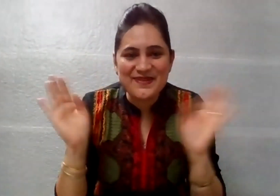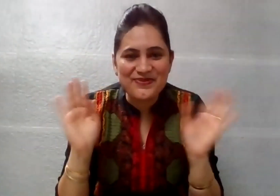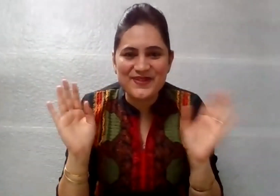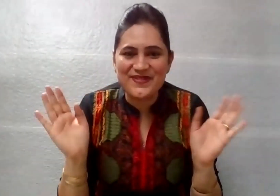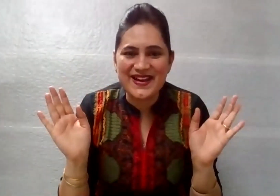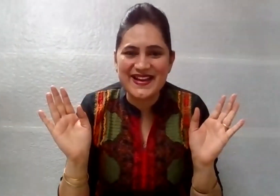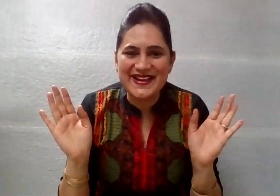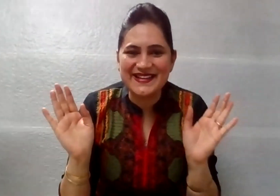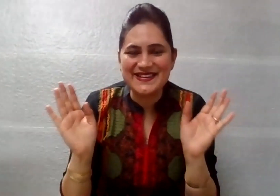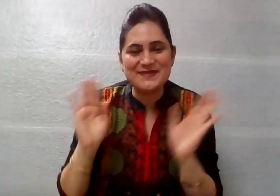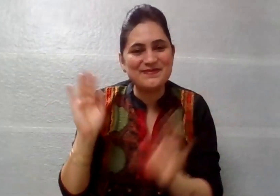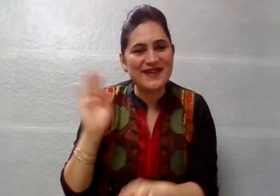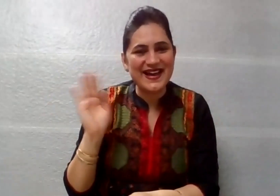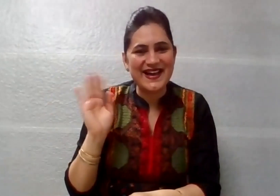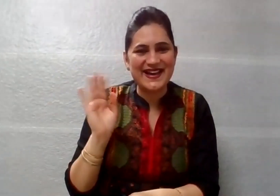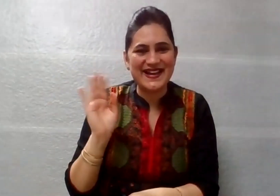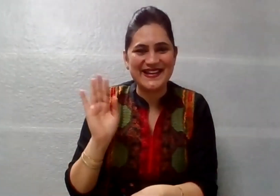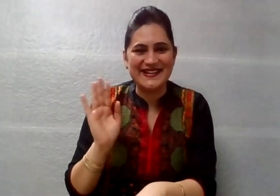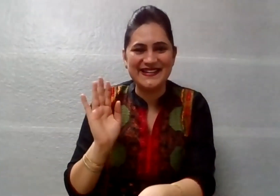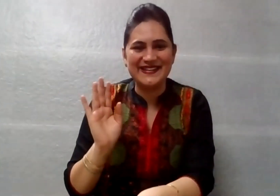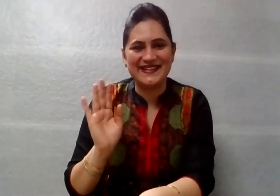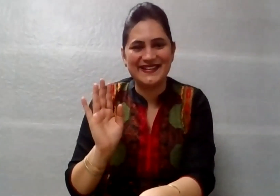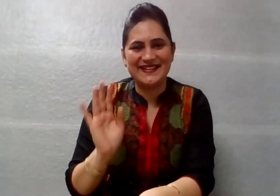everyone. Bye.